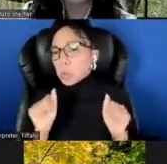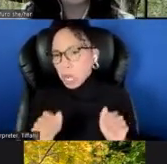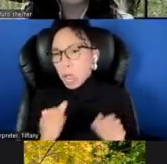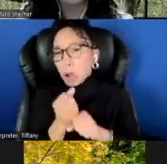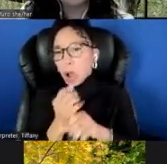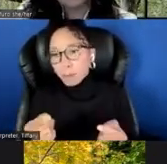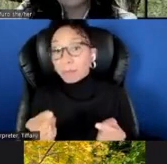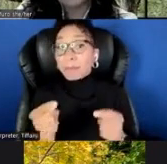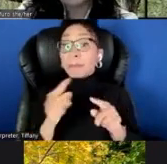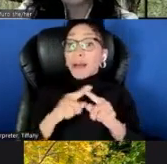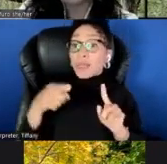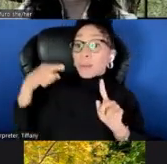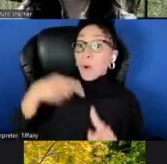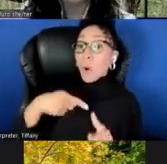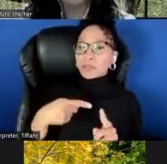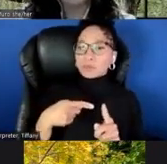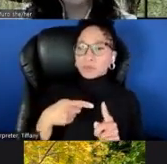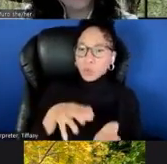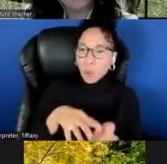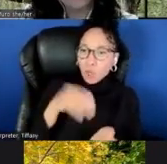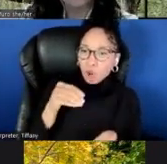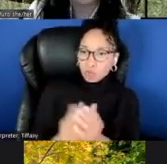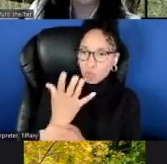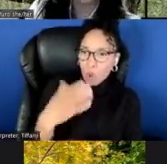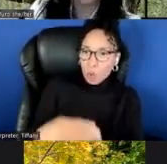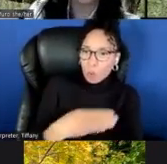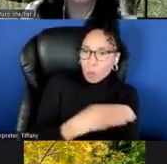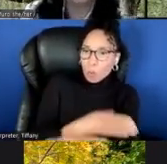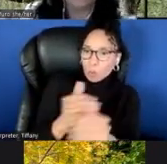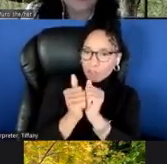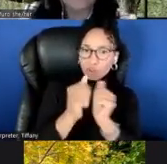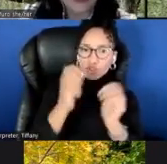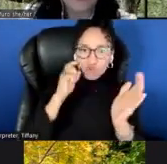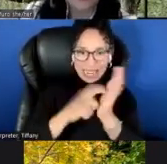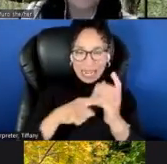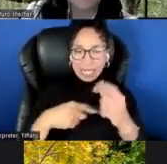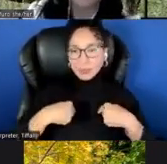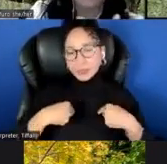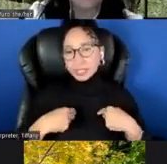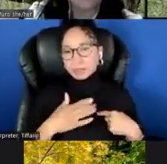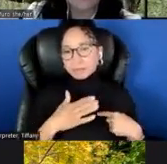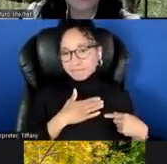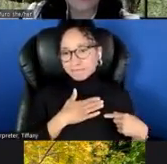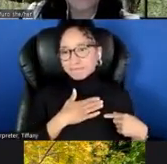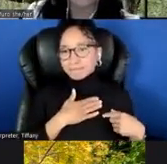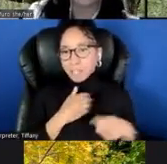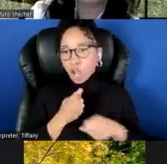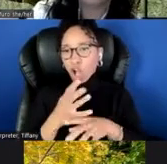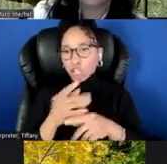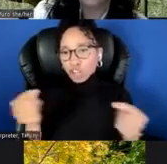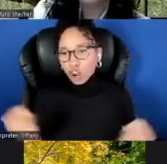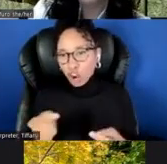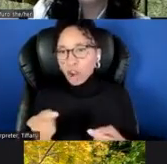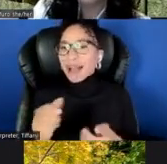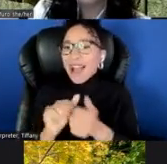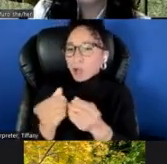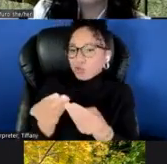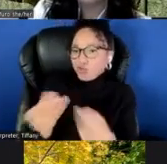learn and grow together, recognize that harm, and figure out a way for us to remedy that harm with folks that are impacted.